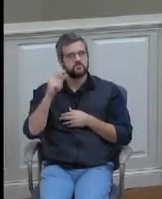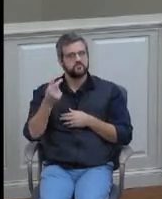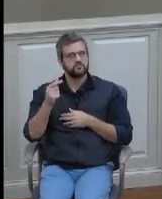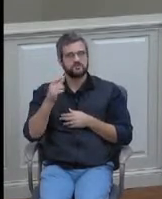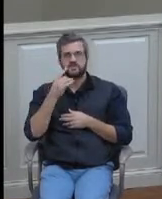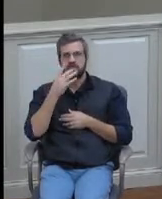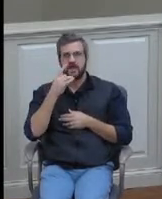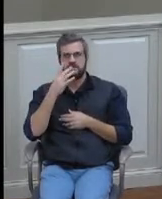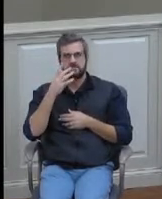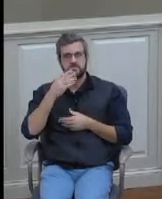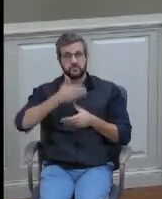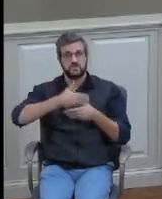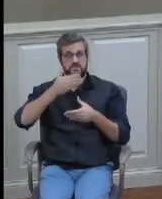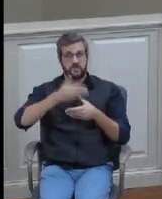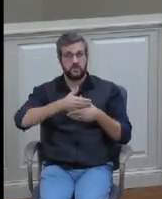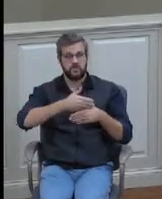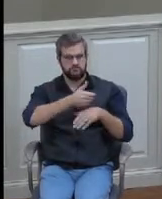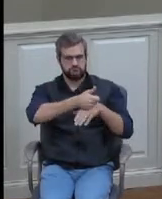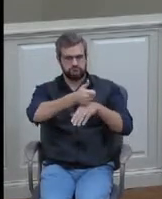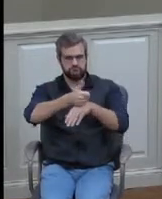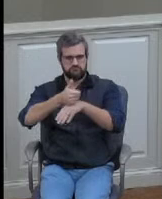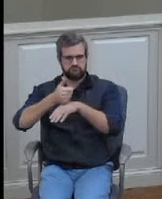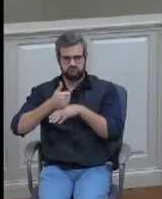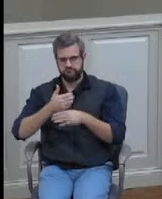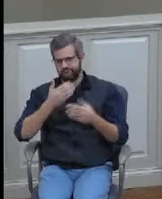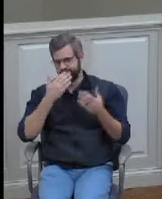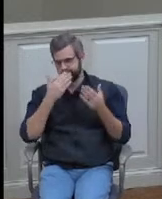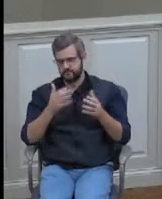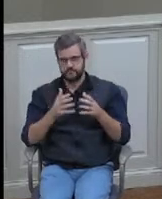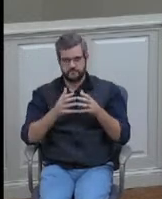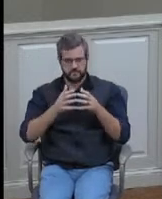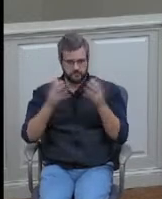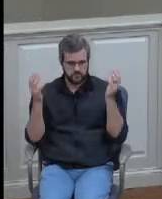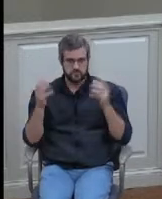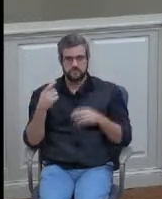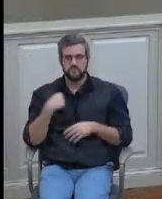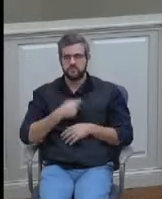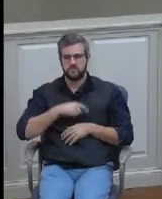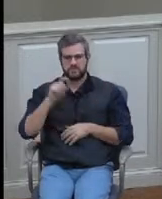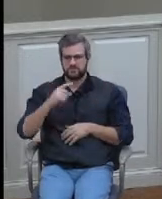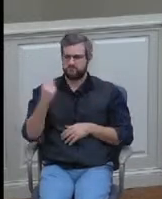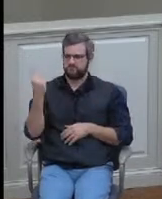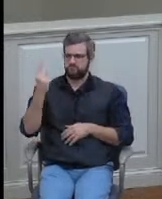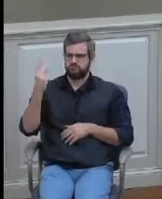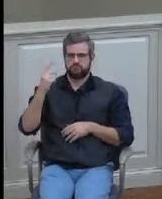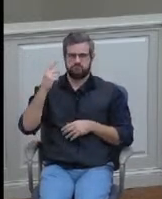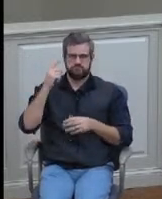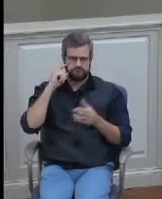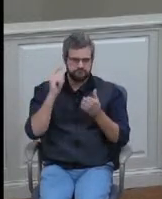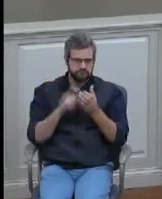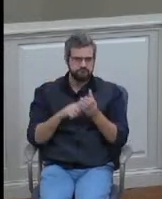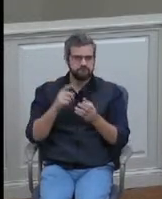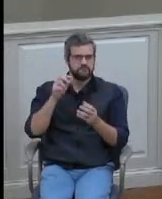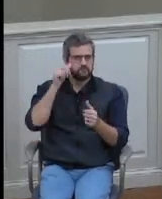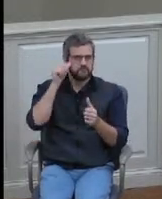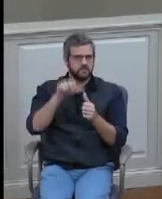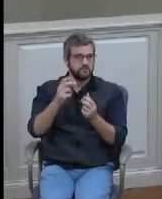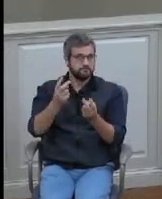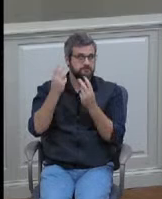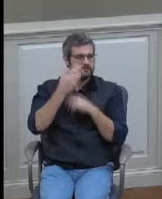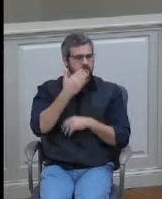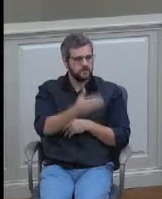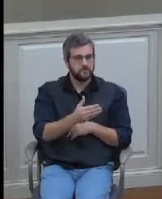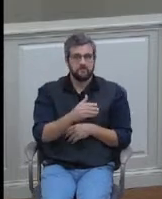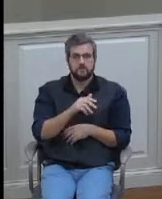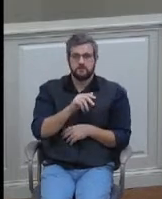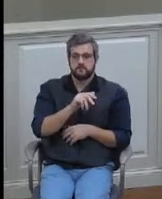in the window. We appreciate that very much, because we do need some form of recognition in the community. Thanks for doing it. Well,